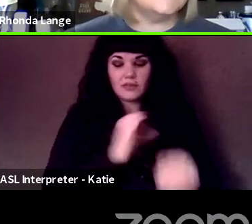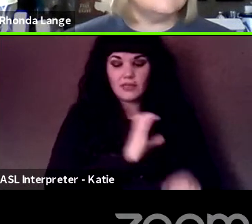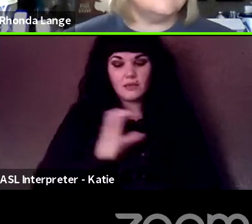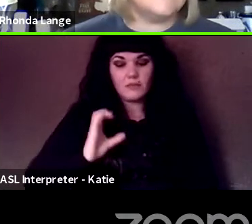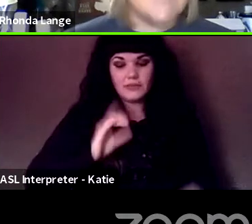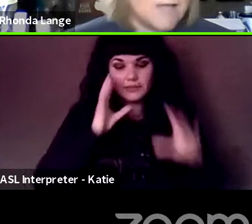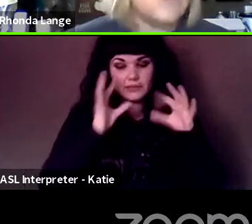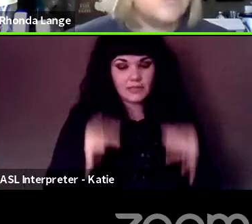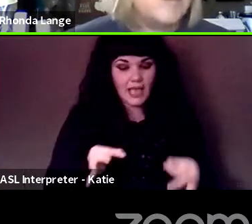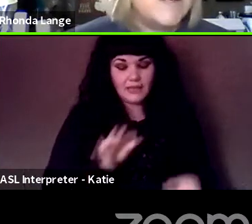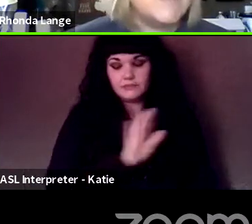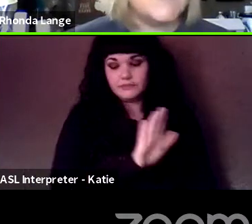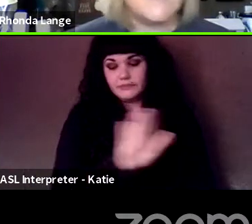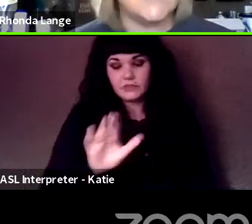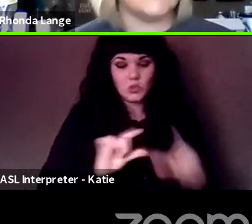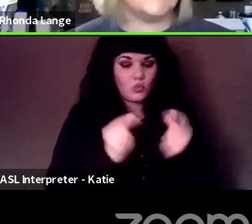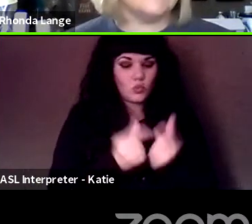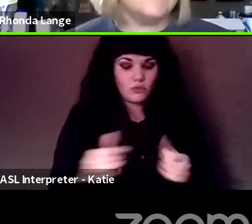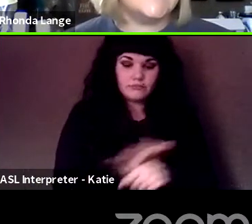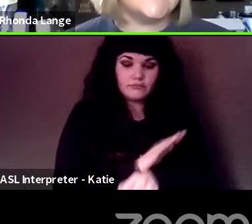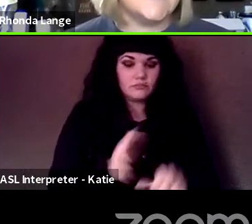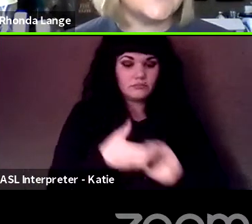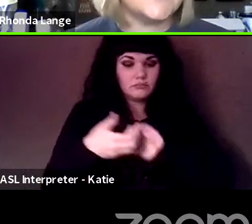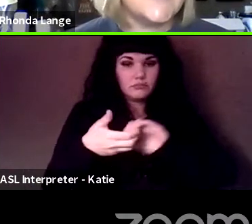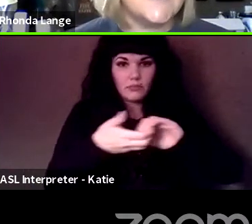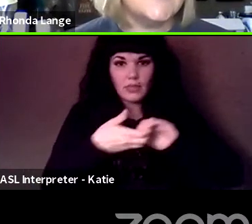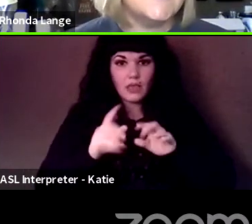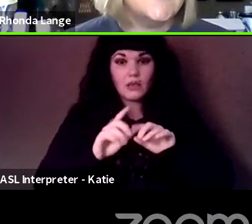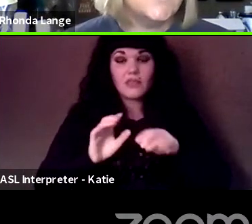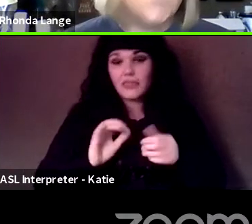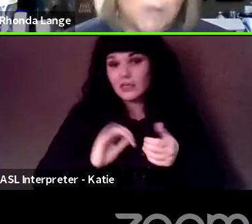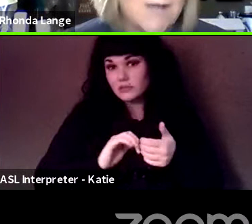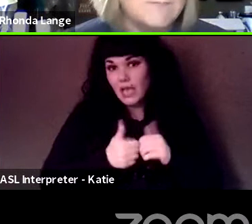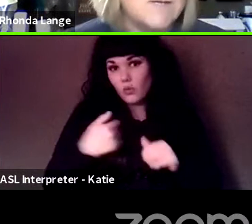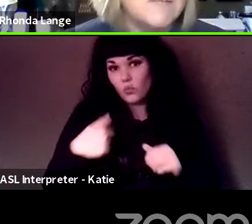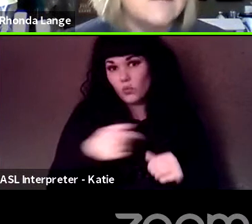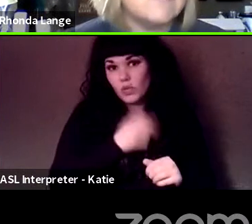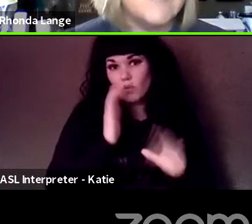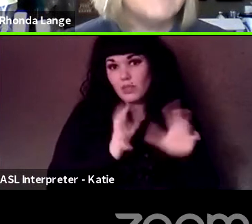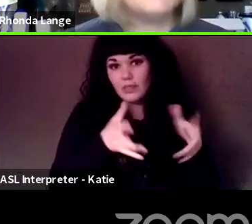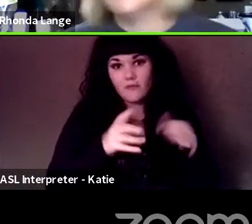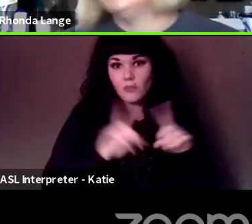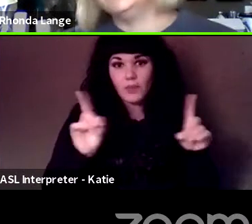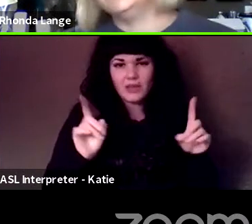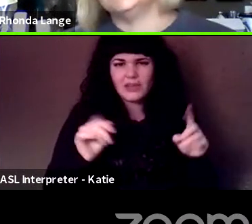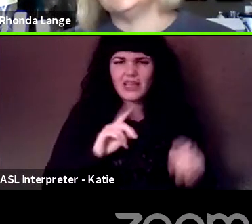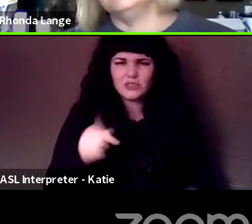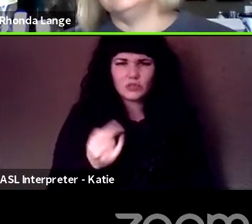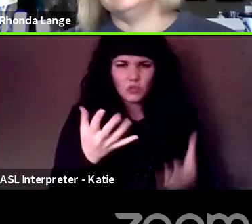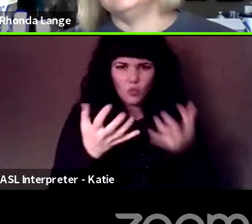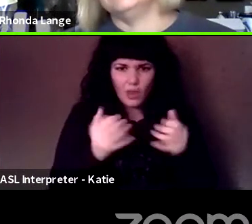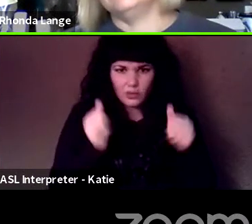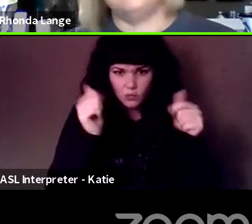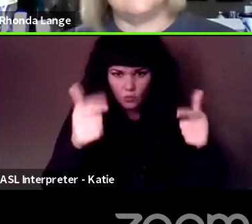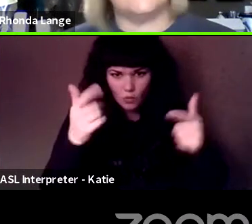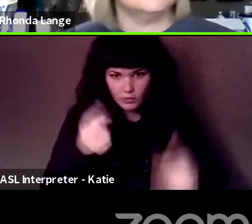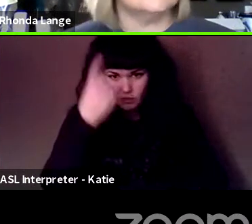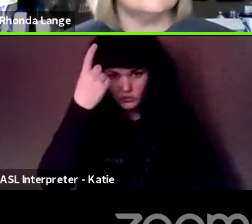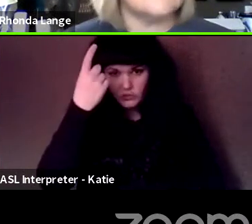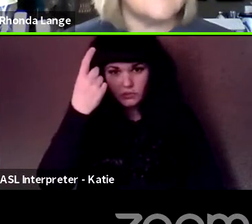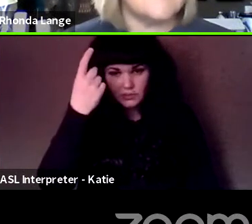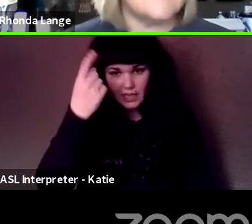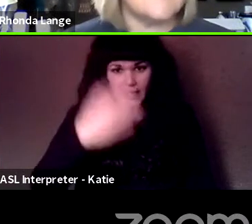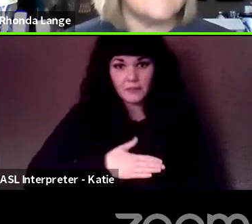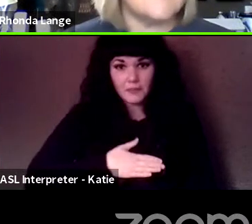and that's how it will be. But I just want everybody to understand where I'm coming from. These